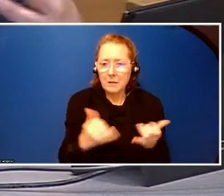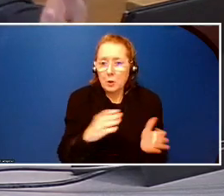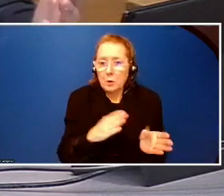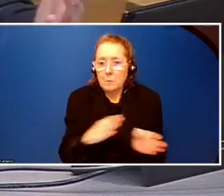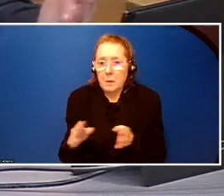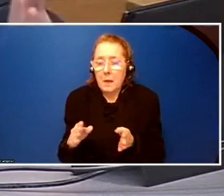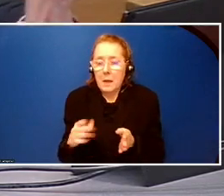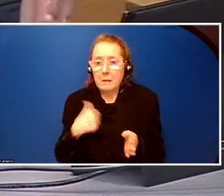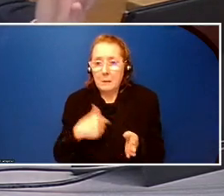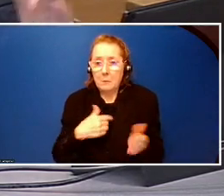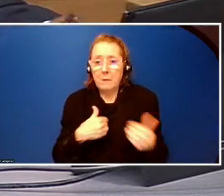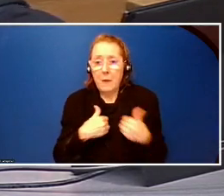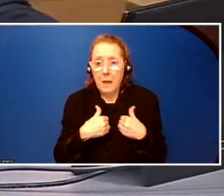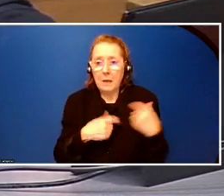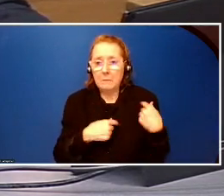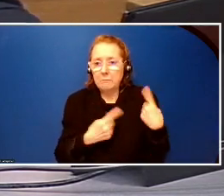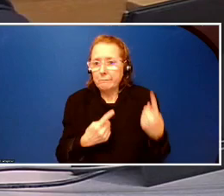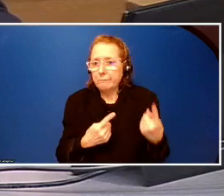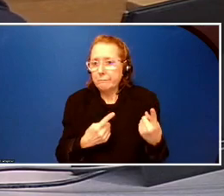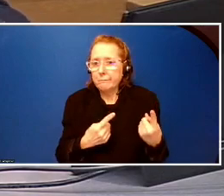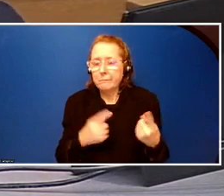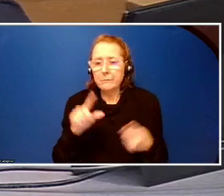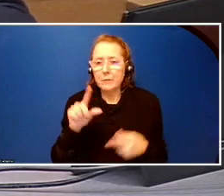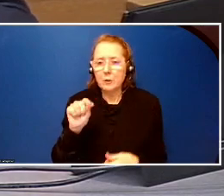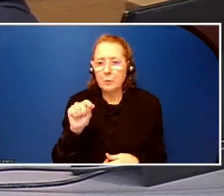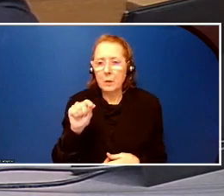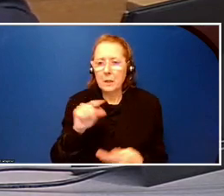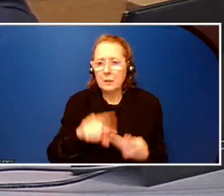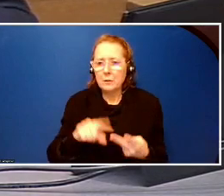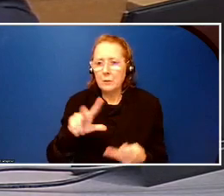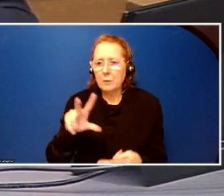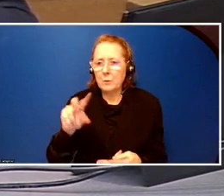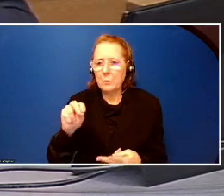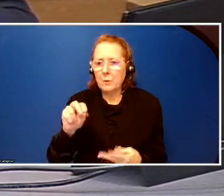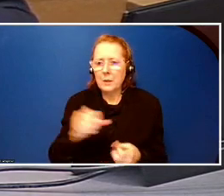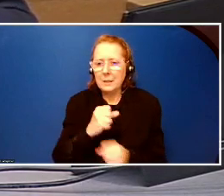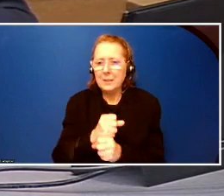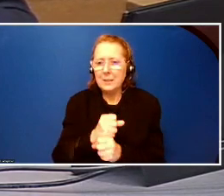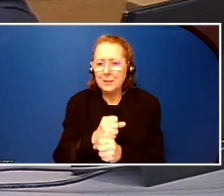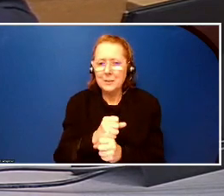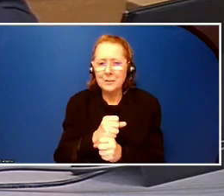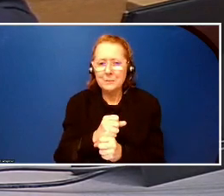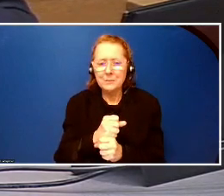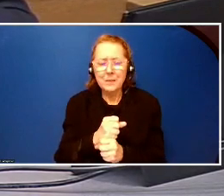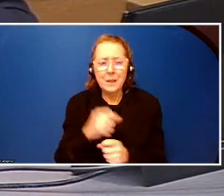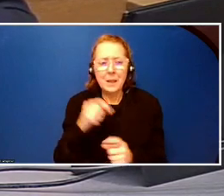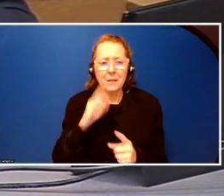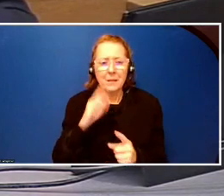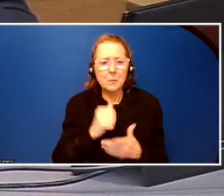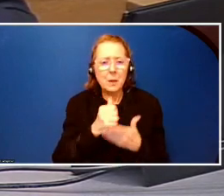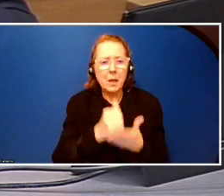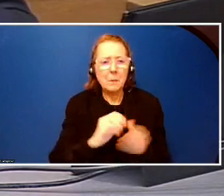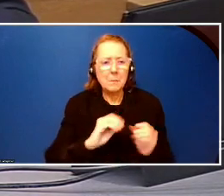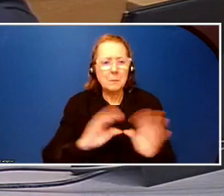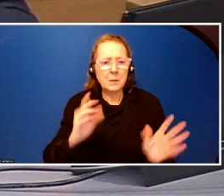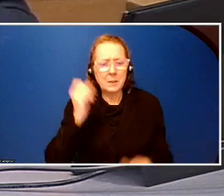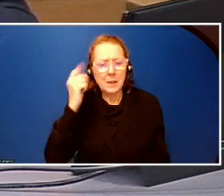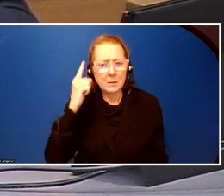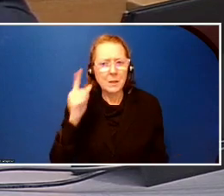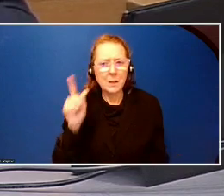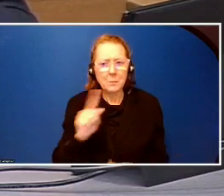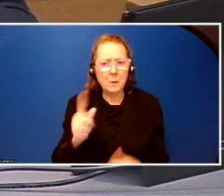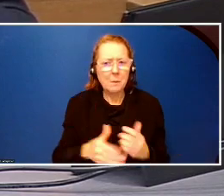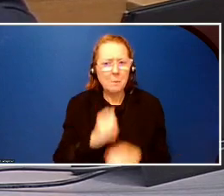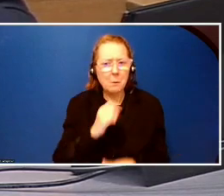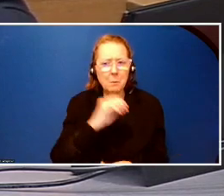been in existence for, I don't know, 20 or 30 years. And this would help them clearly understand where a majority of this council is coming